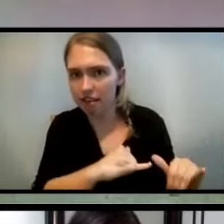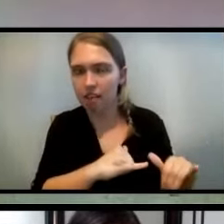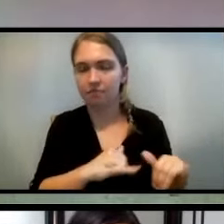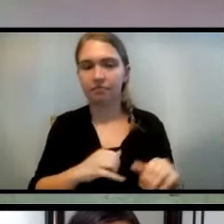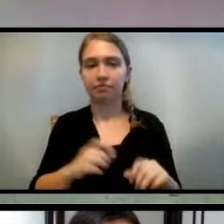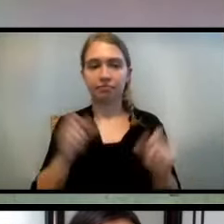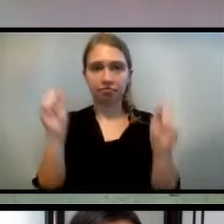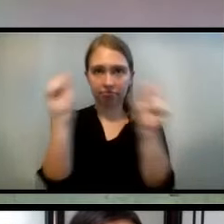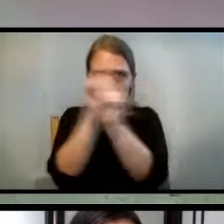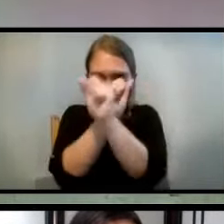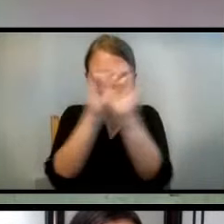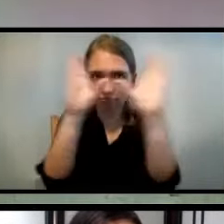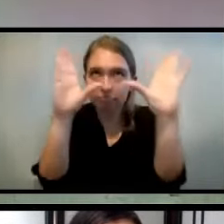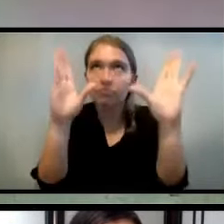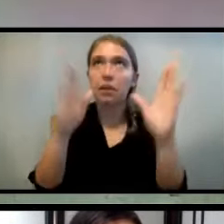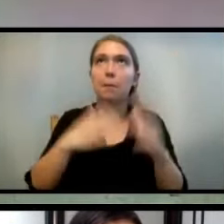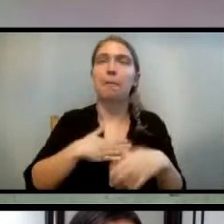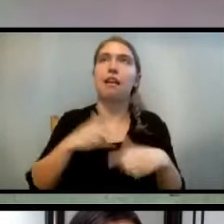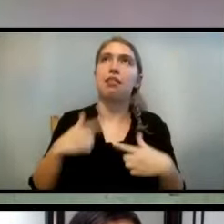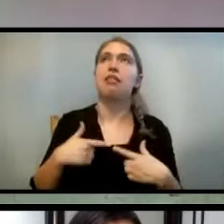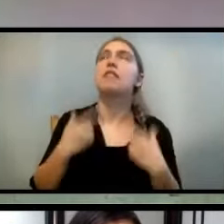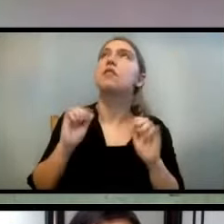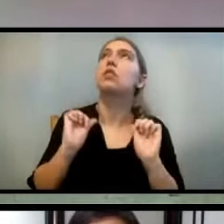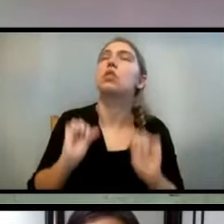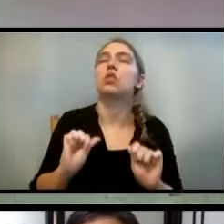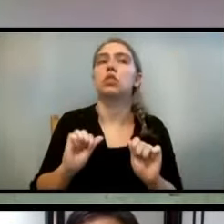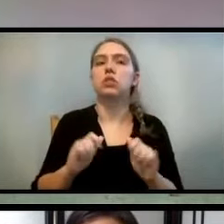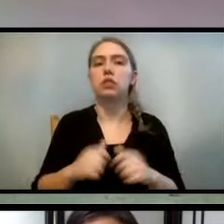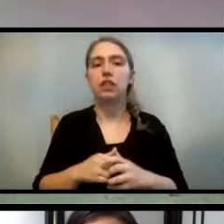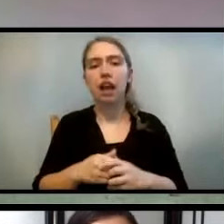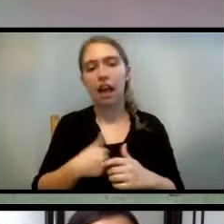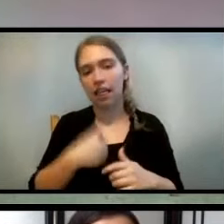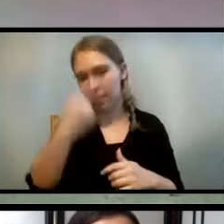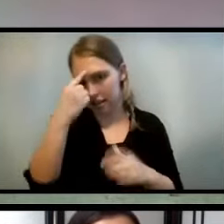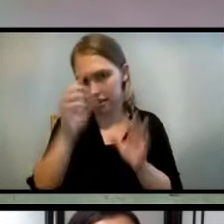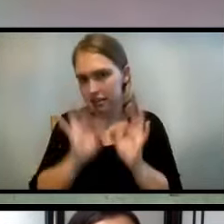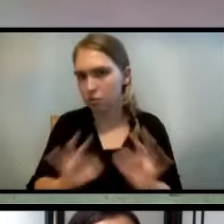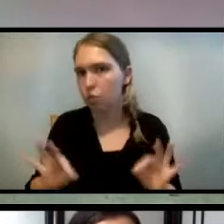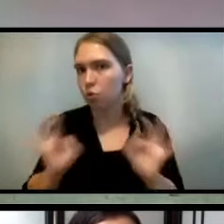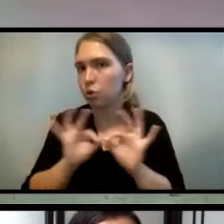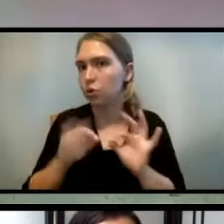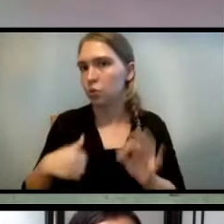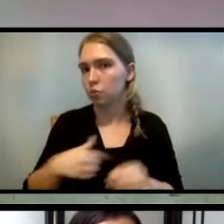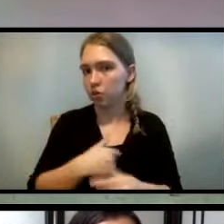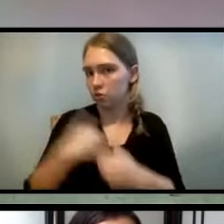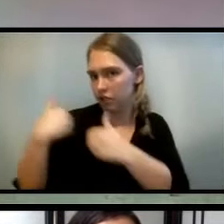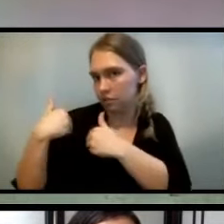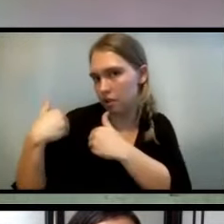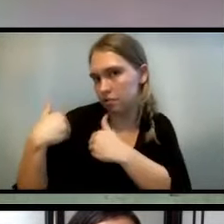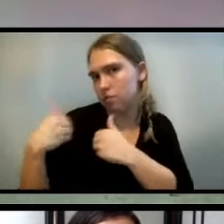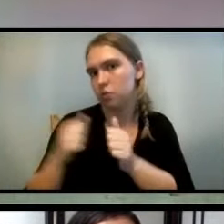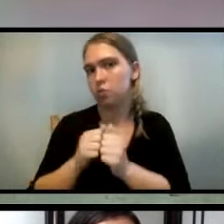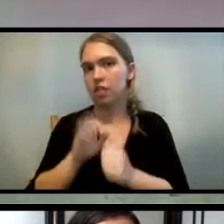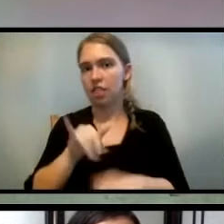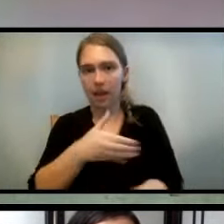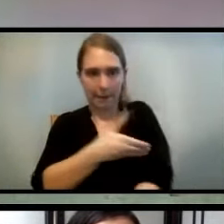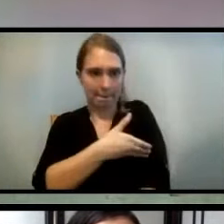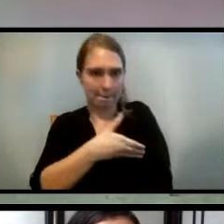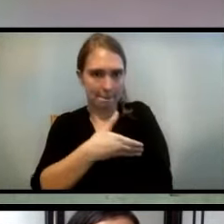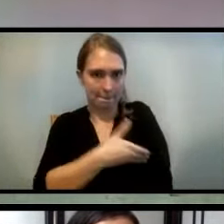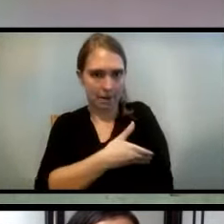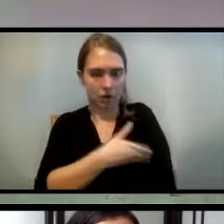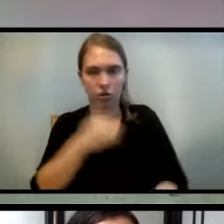imaginations could run to. And so I think it's important that we be responsible with that power as writers. And